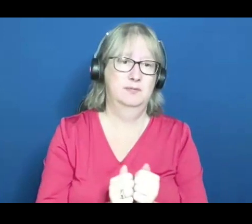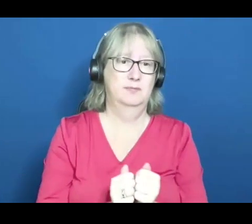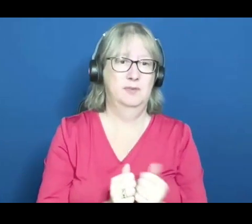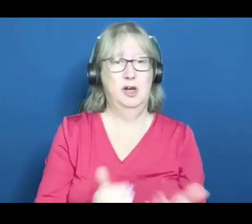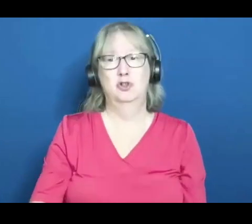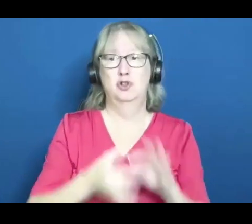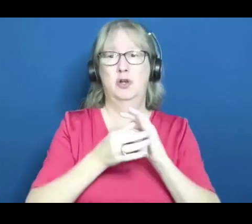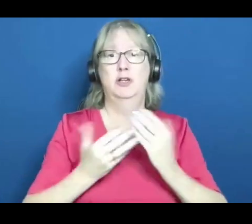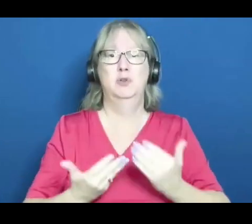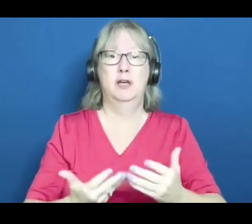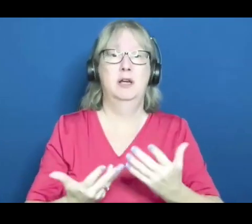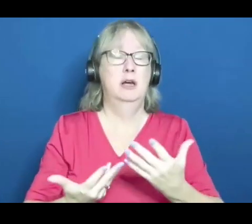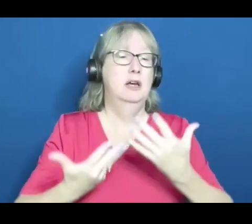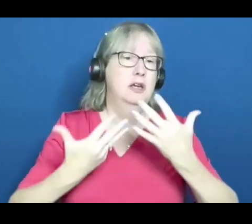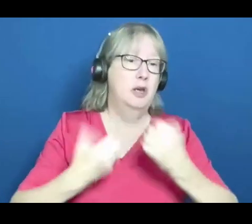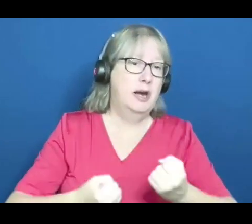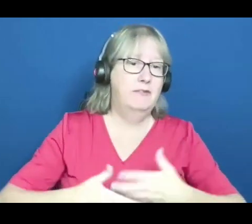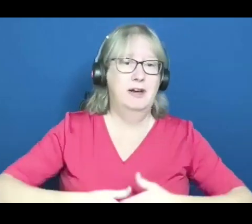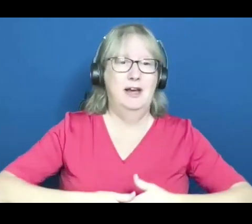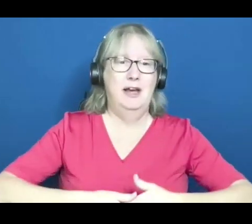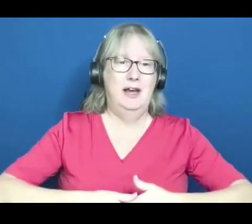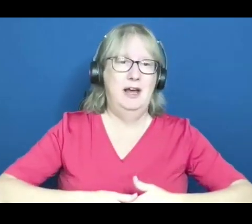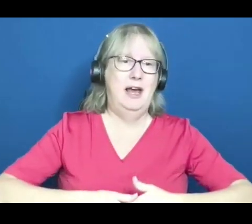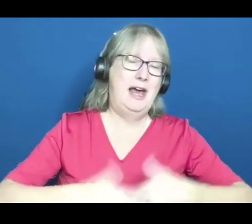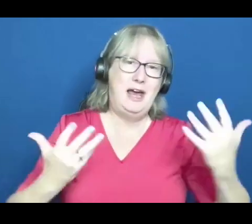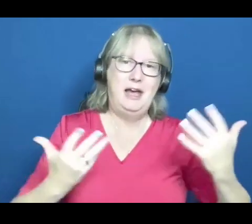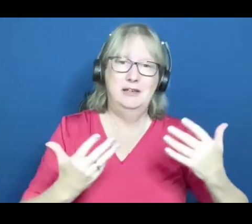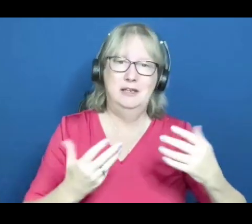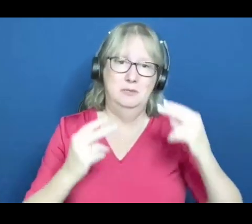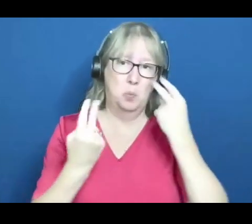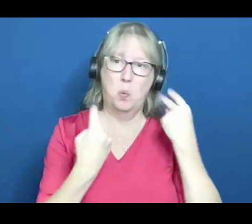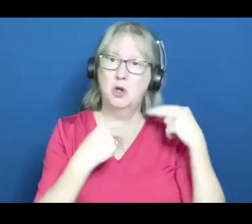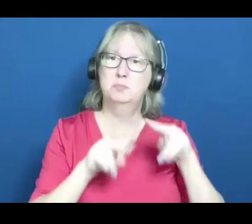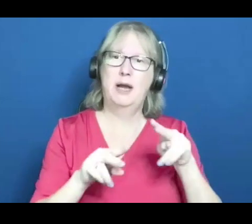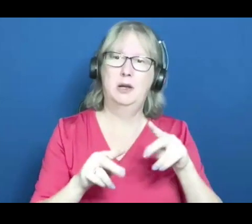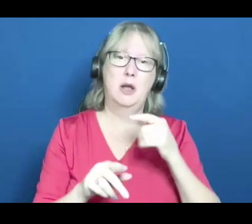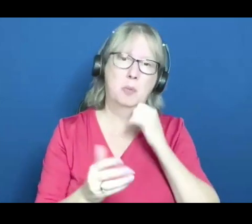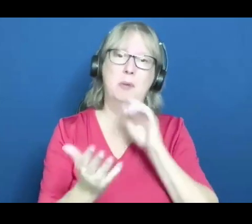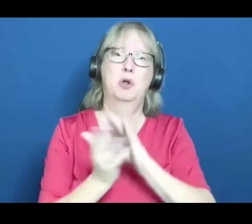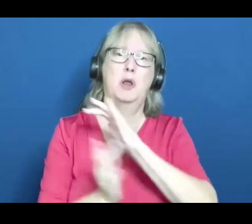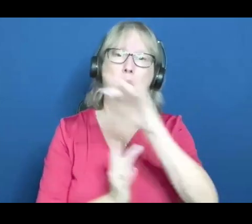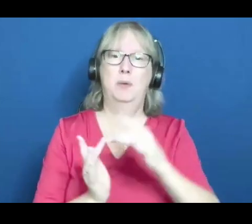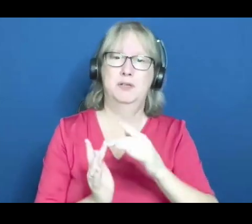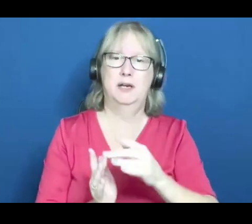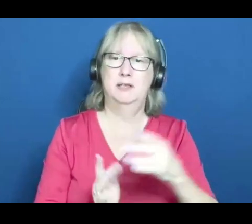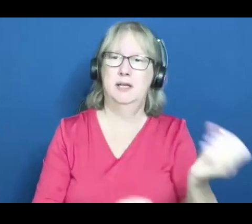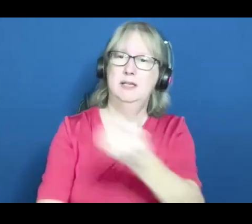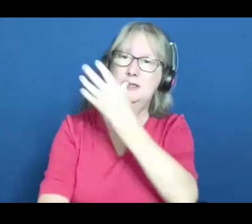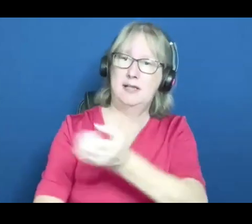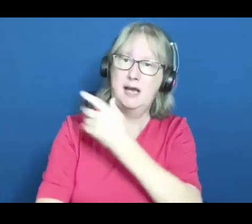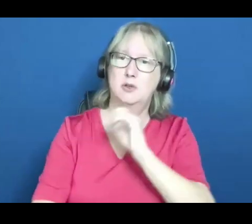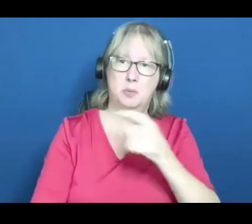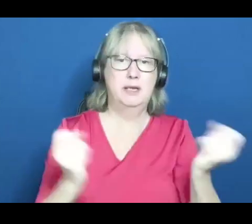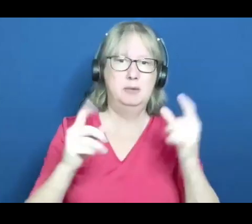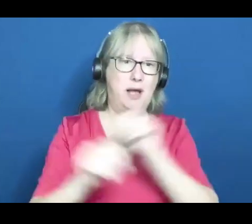And if you do want to watch back, this will be on the website. As I've mentioned earlier, slides will be made available. There'll